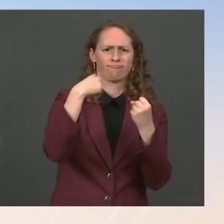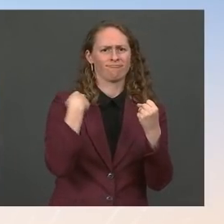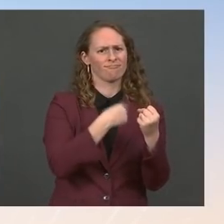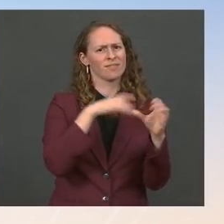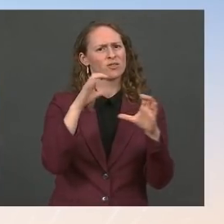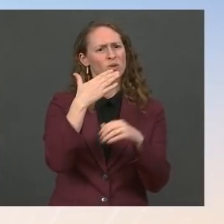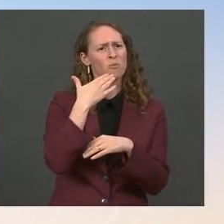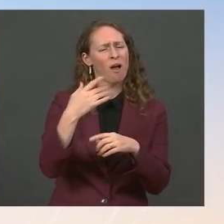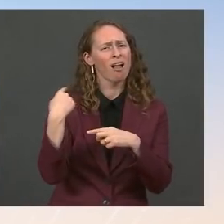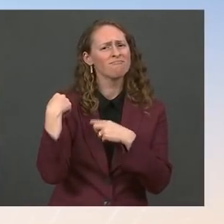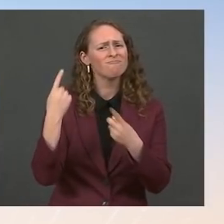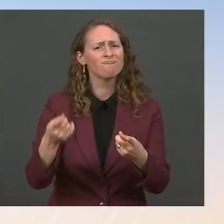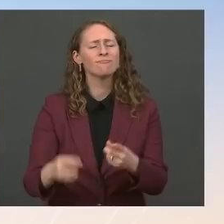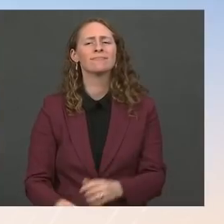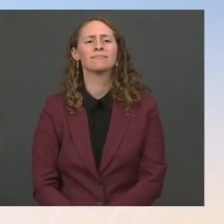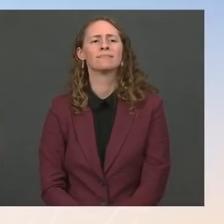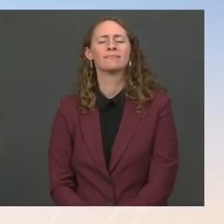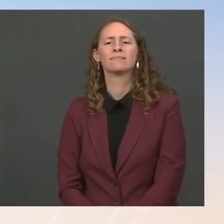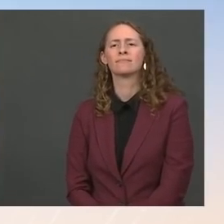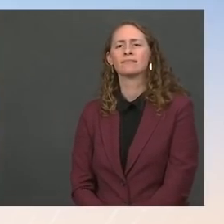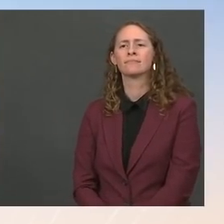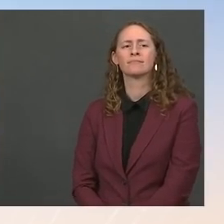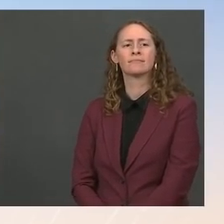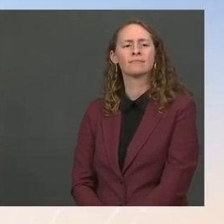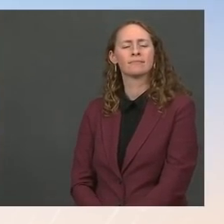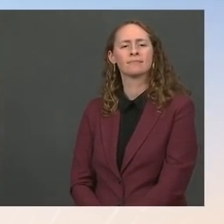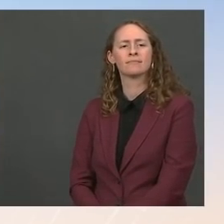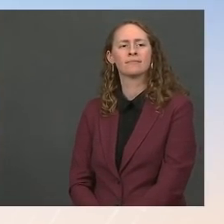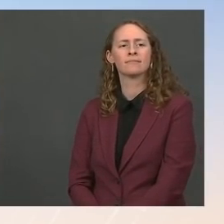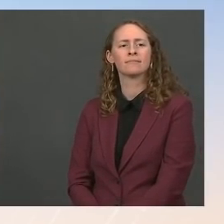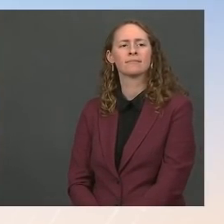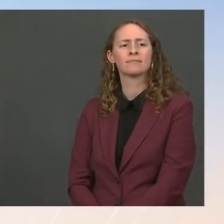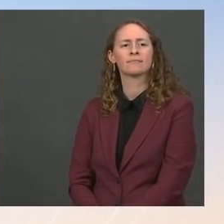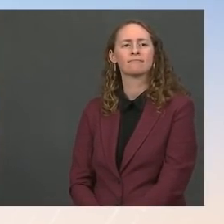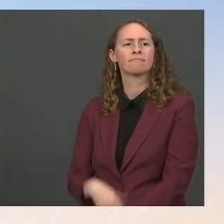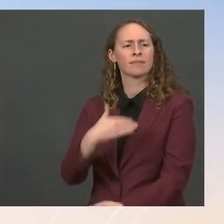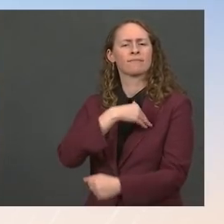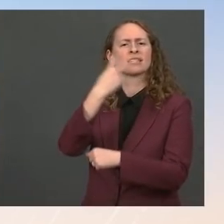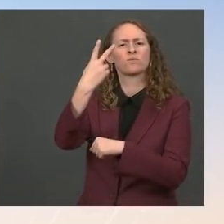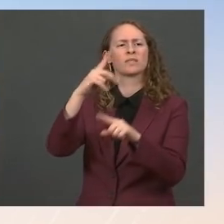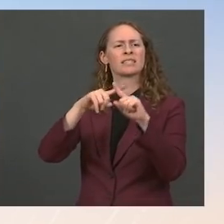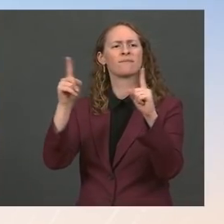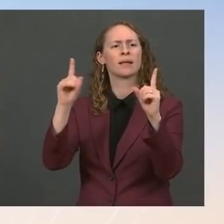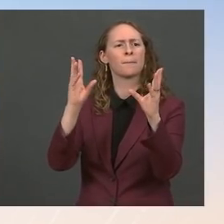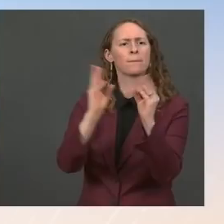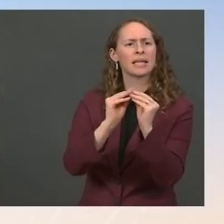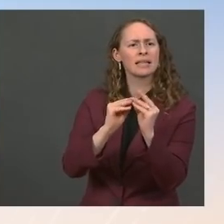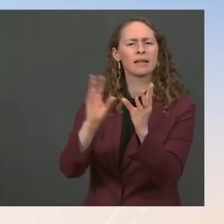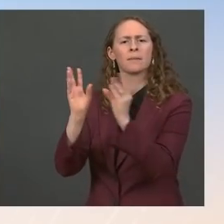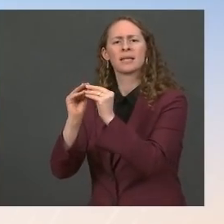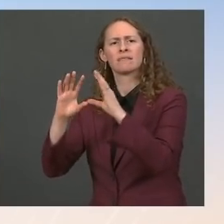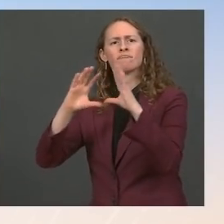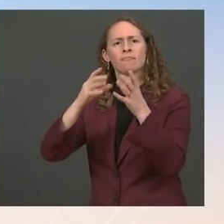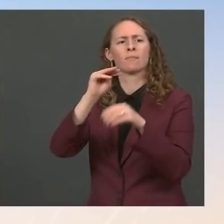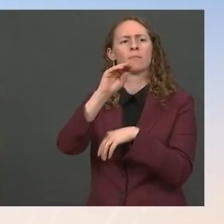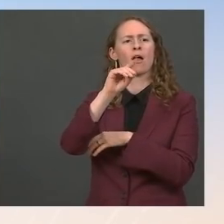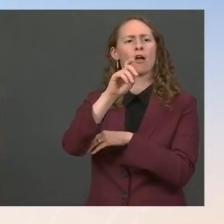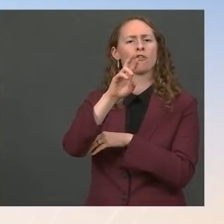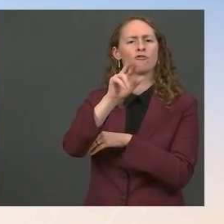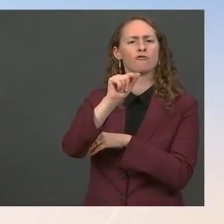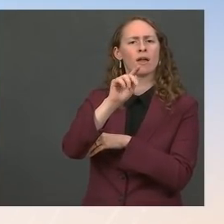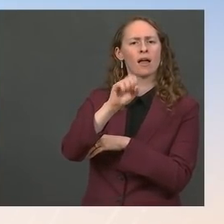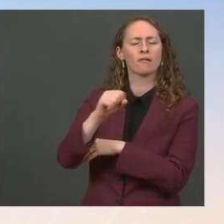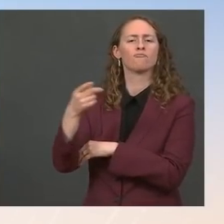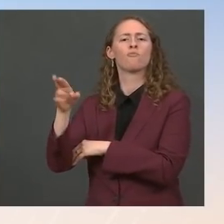regard. Thank you, Jen. Given that you have two separate meetings with moderates and progressives today, Is this White